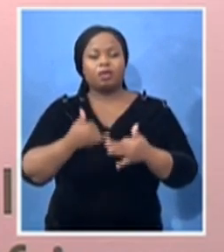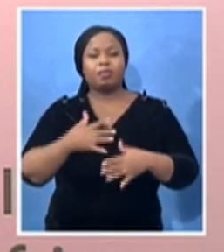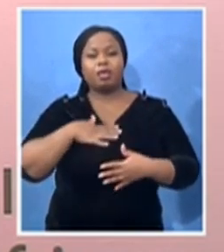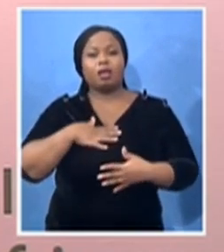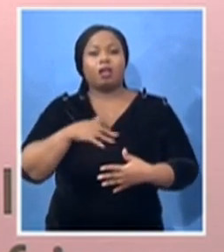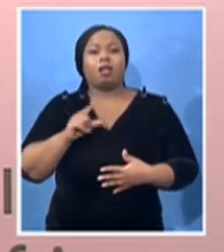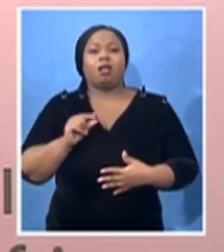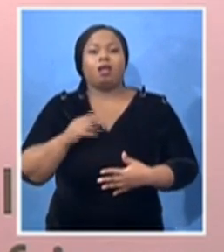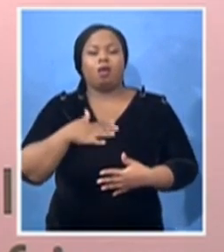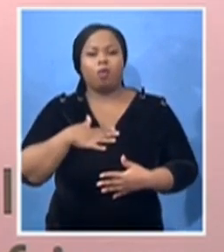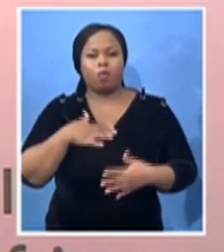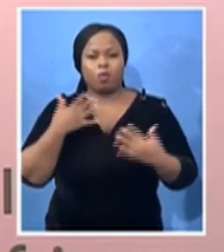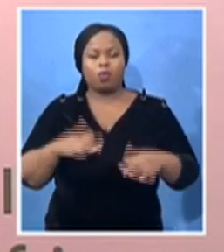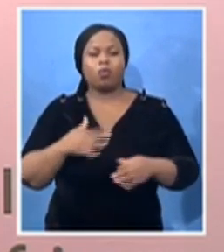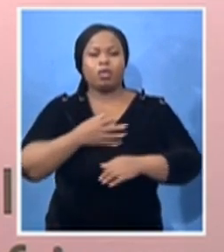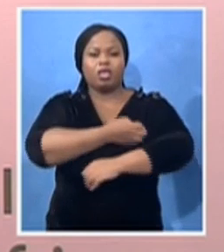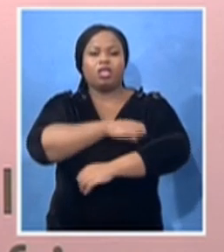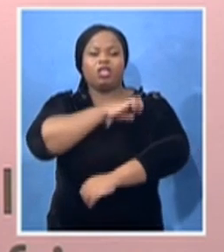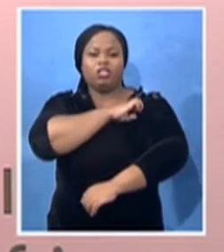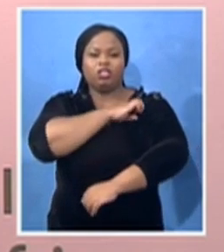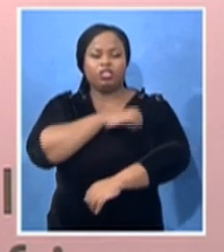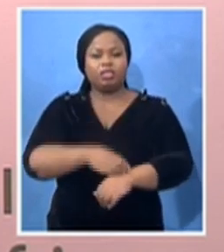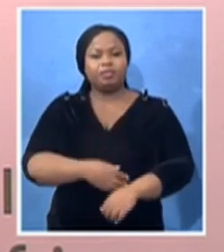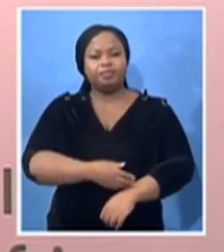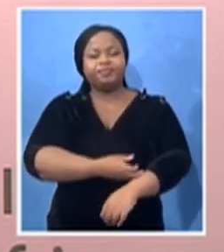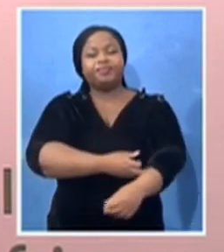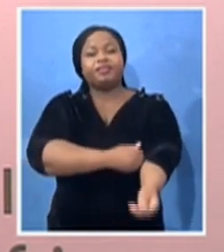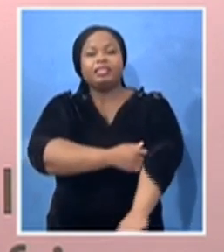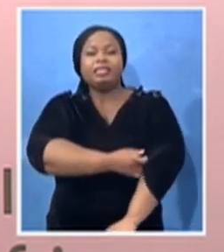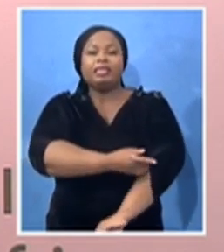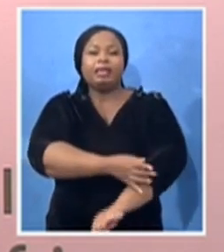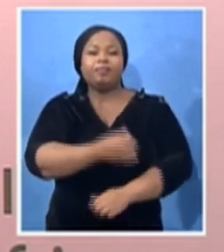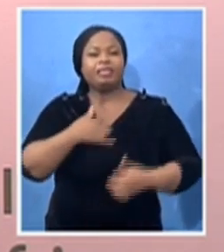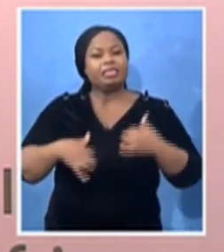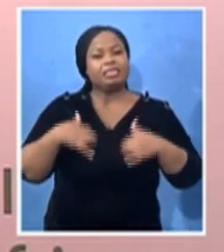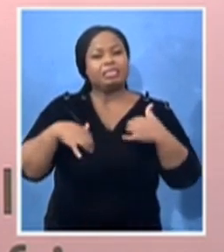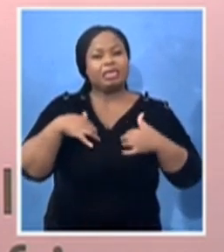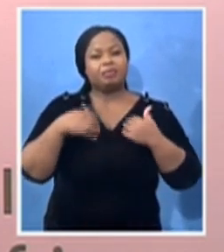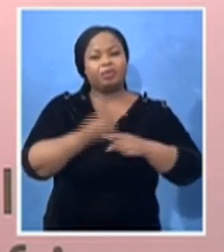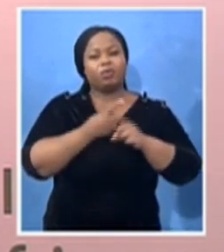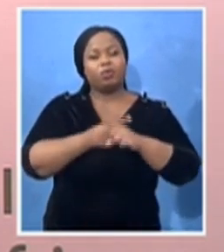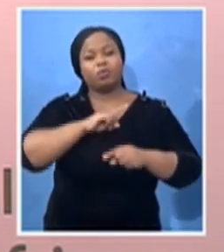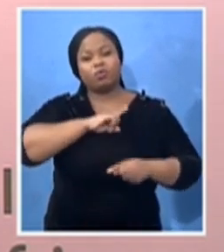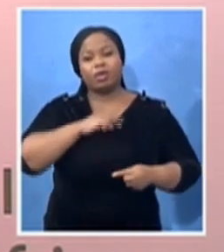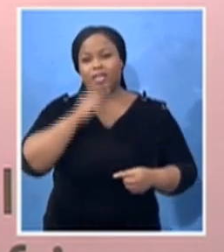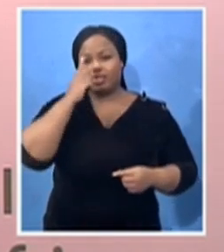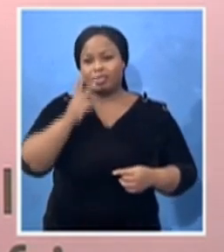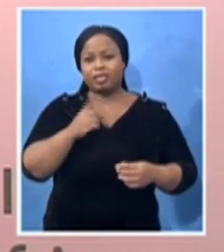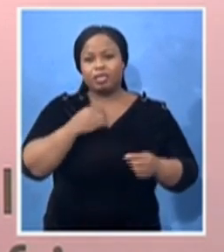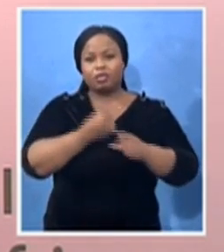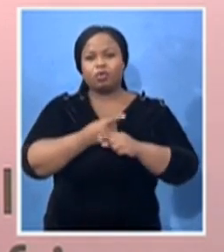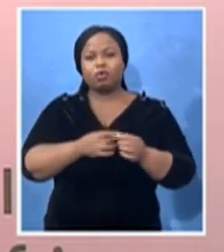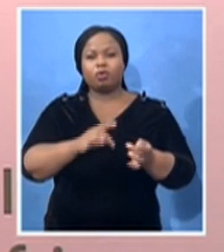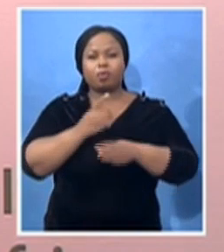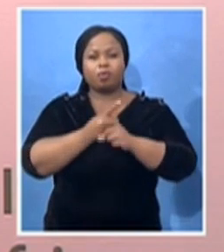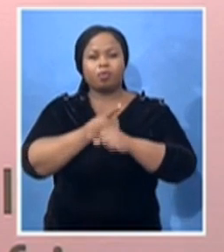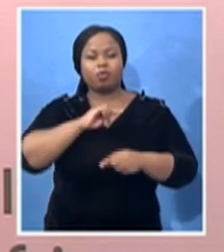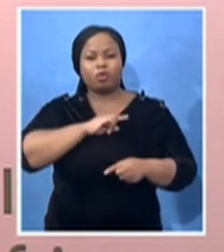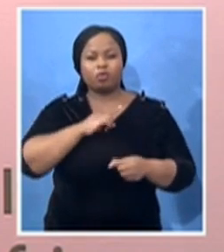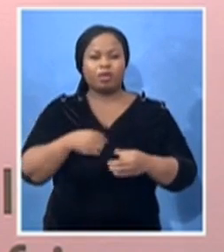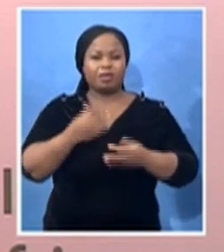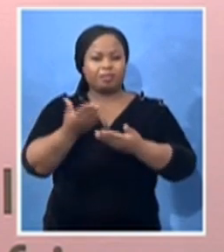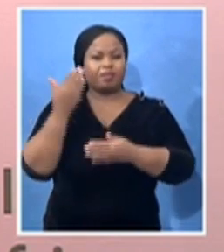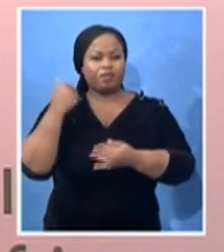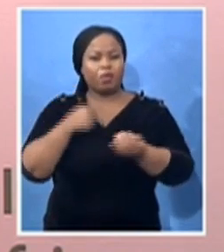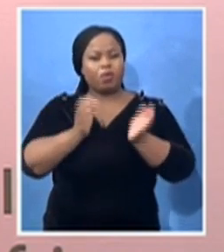and the vigor with which you have tackled your program. We've had several meetings wherein I've